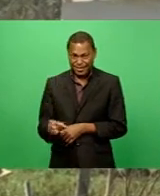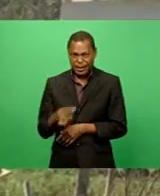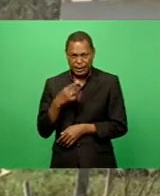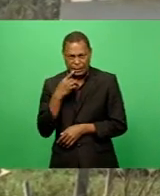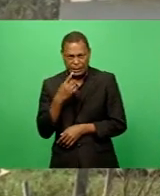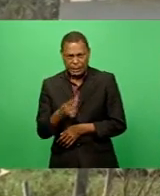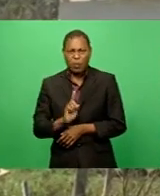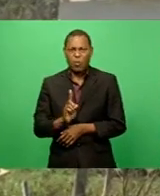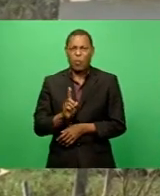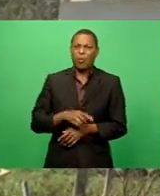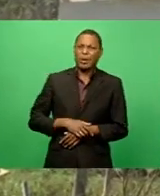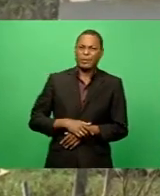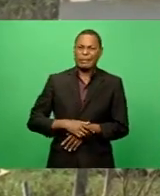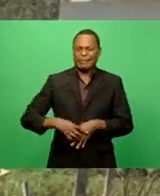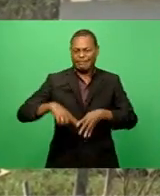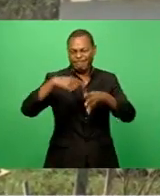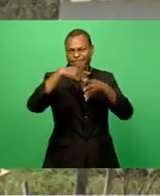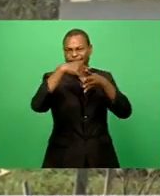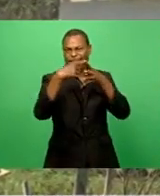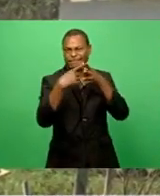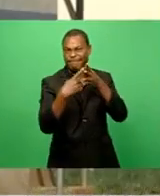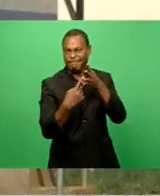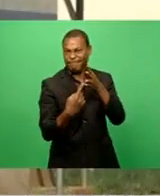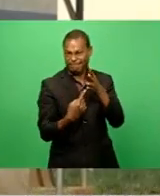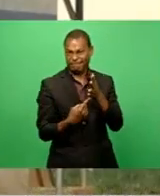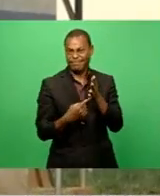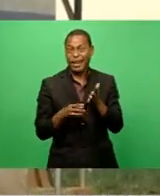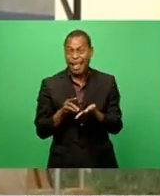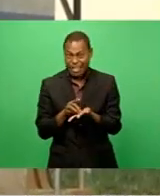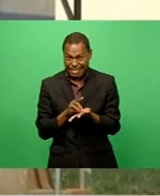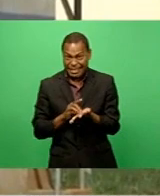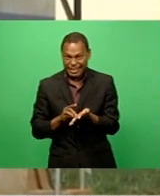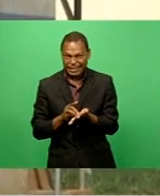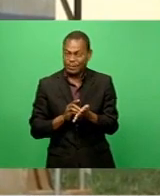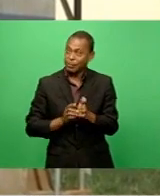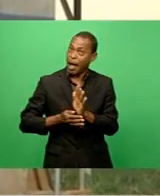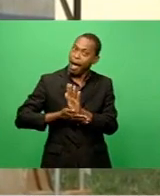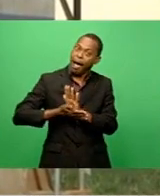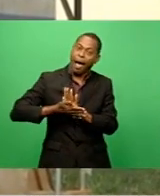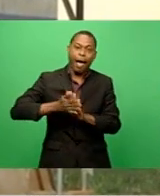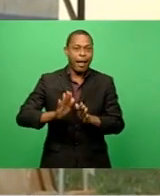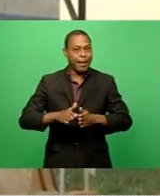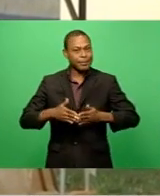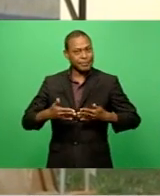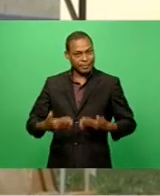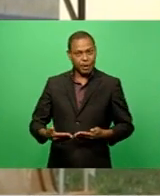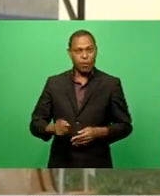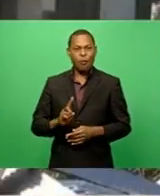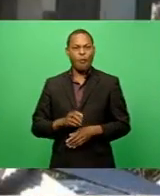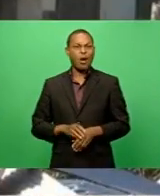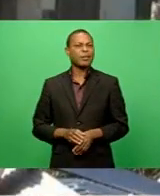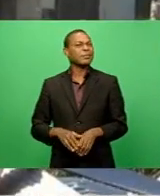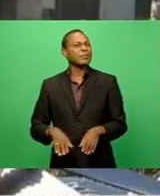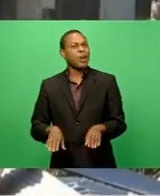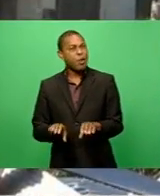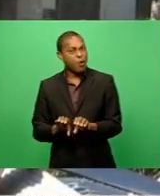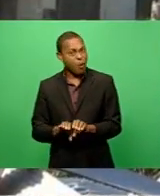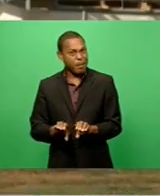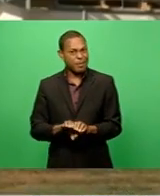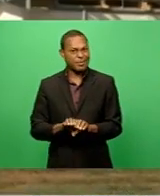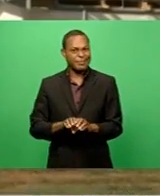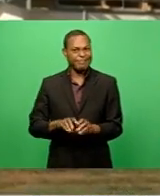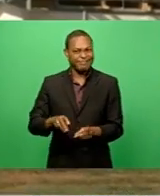of leptospirosis, diarrhea, typhoid and dengue fever are high as these diseases are common after a natural